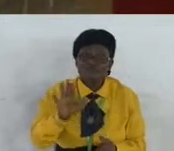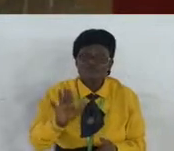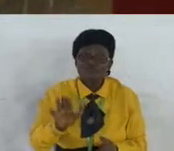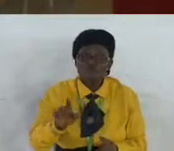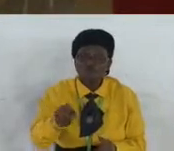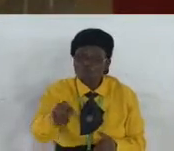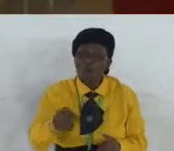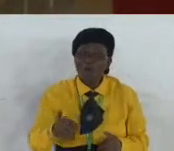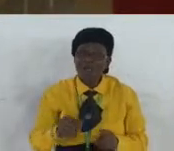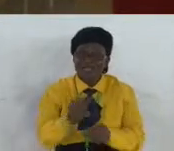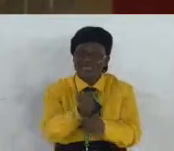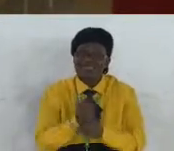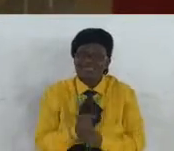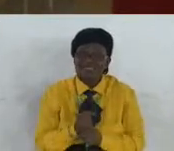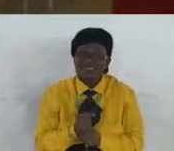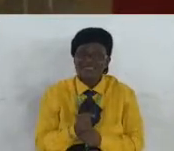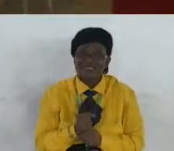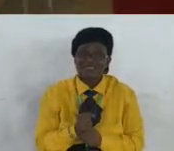shout.